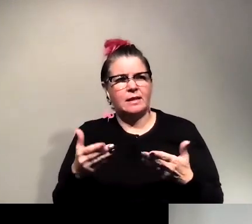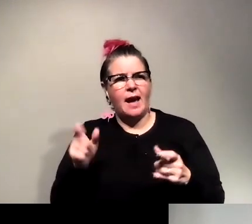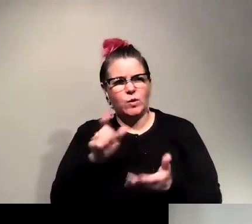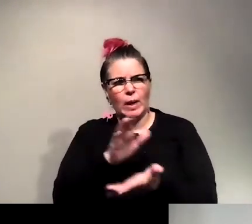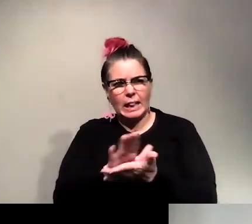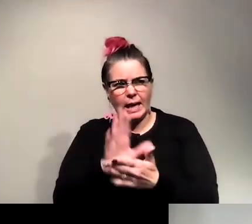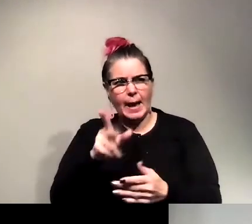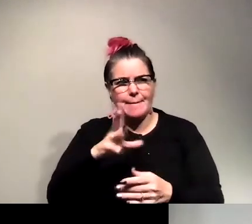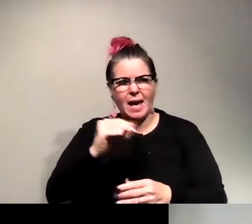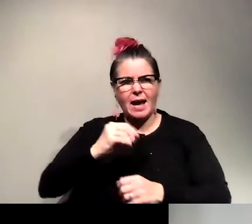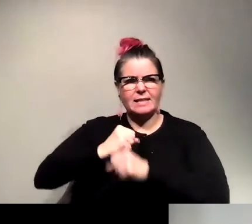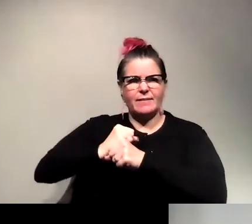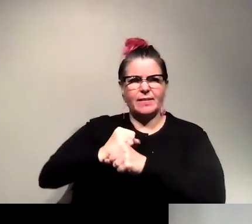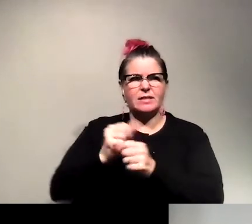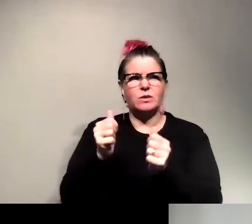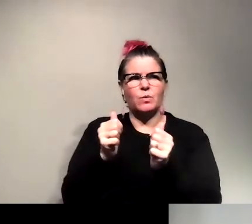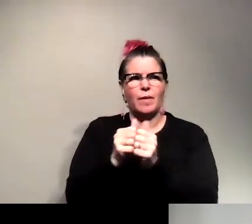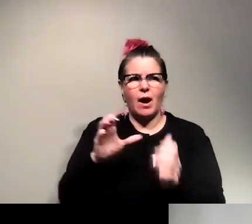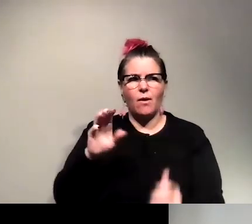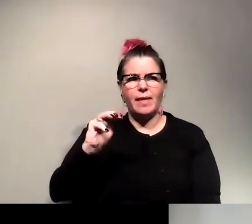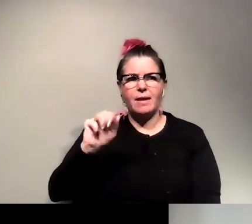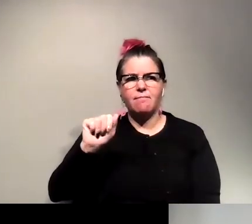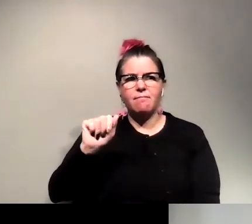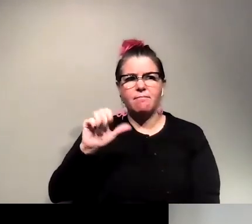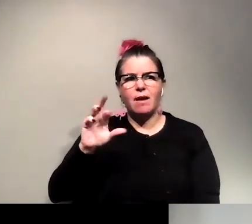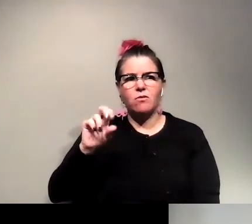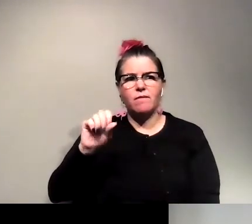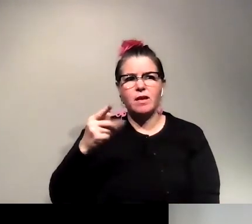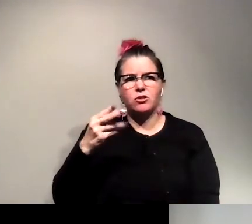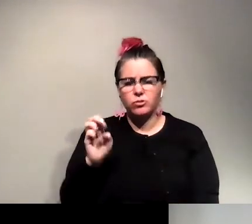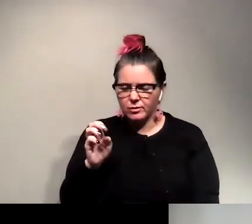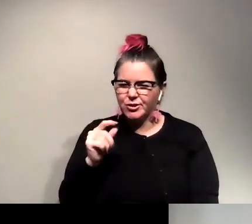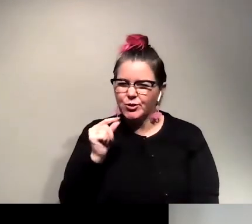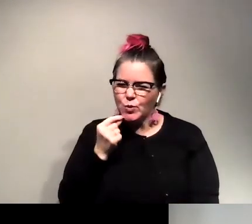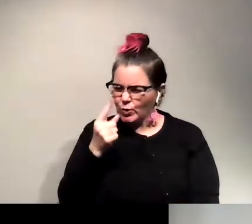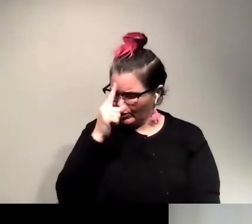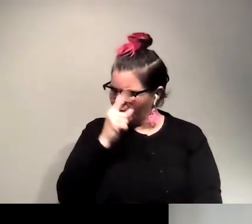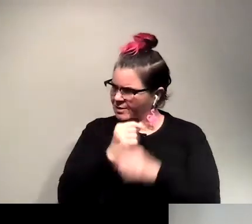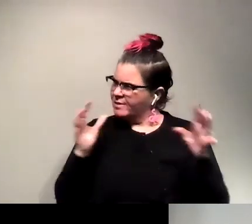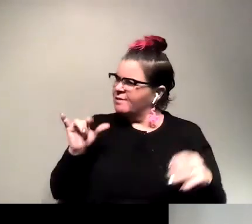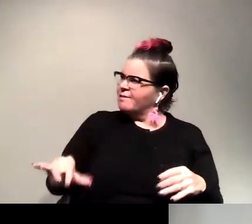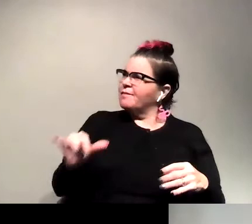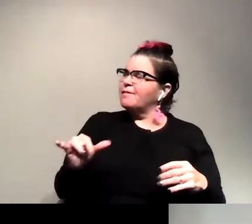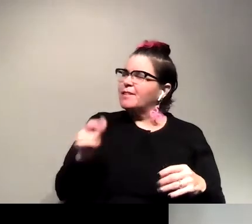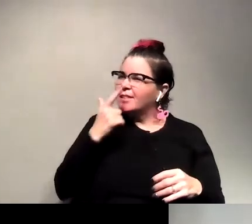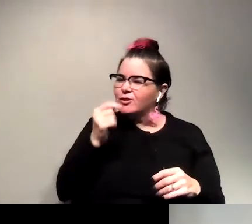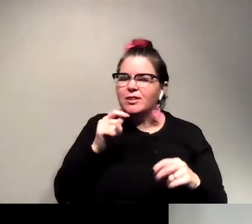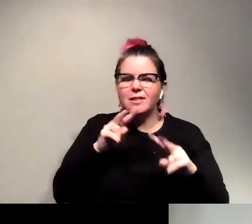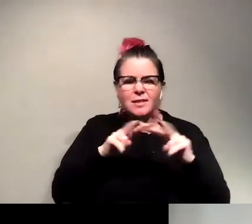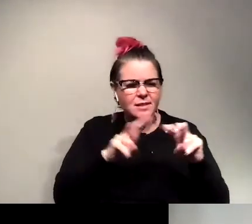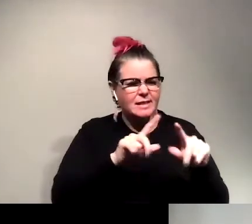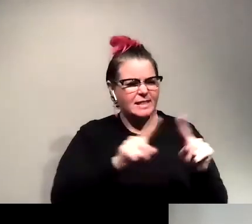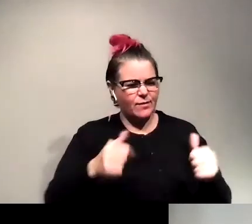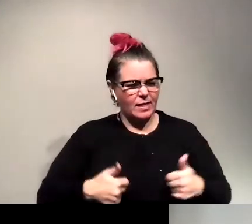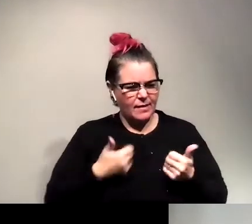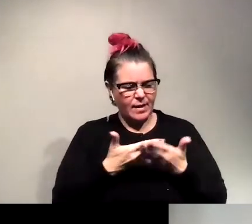the defense without a macrophage is just so cool to think about. Like how it's just so interesting to look at how different organisms